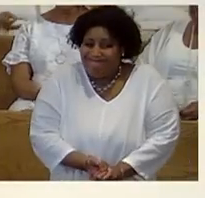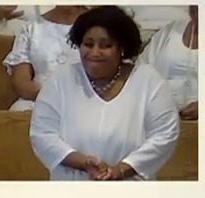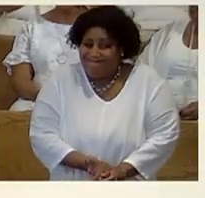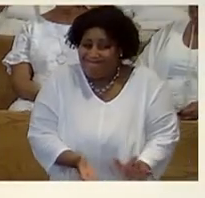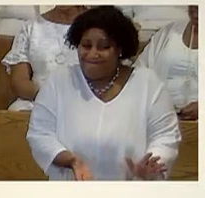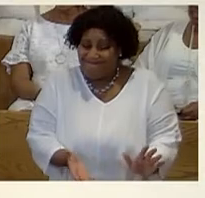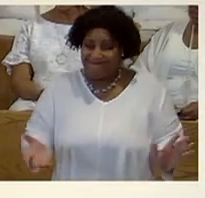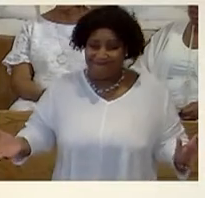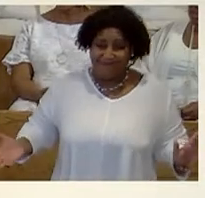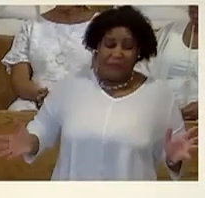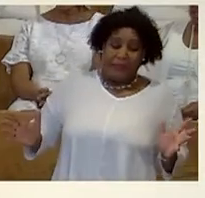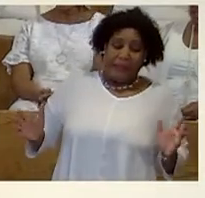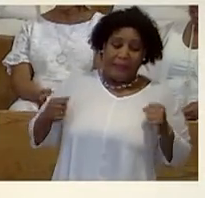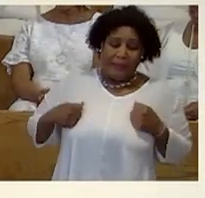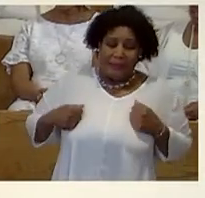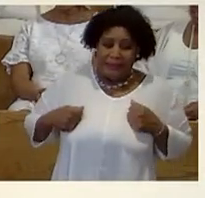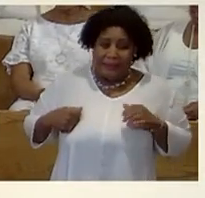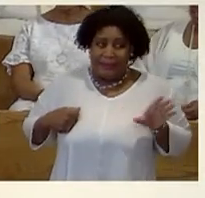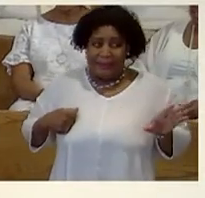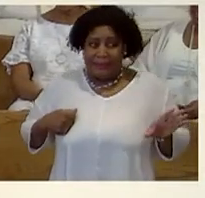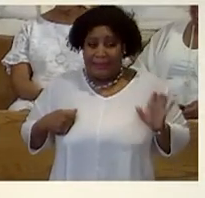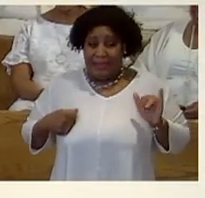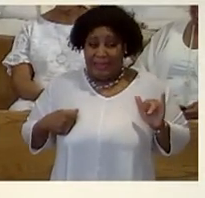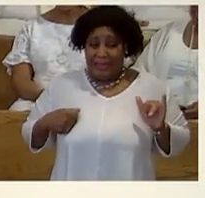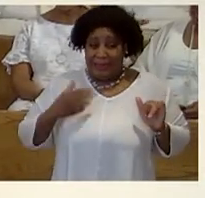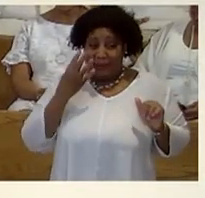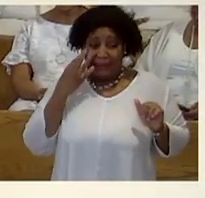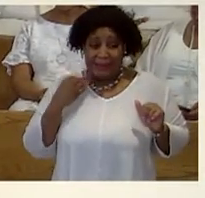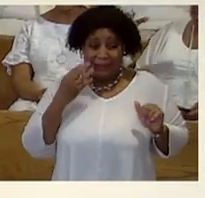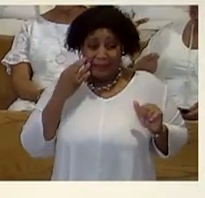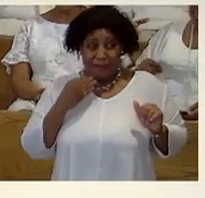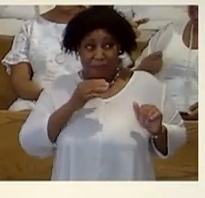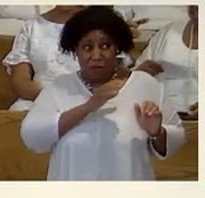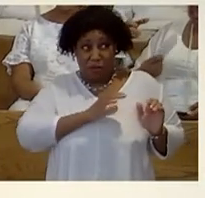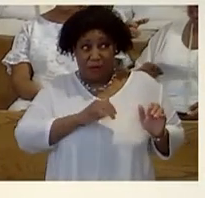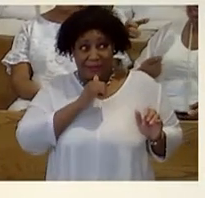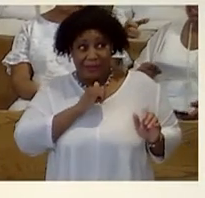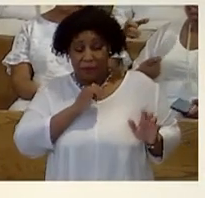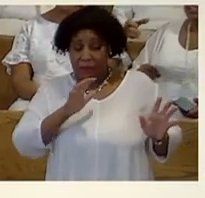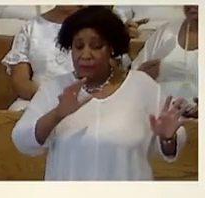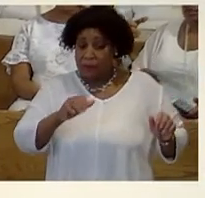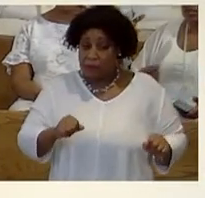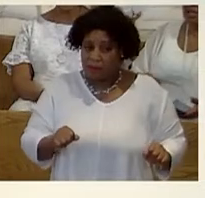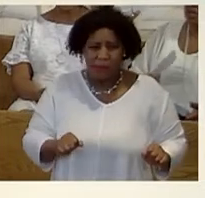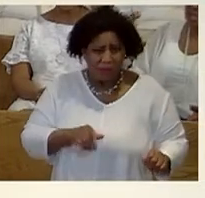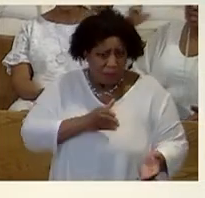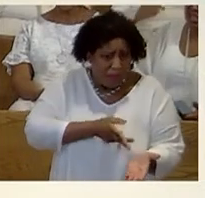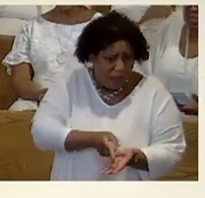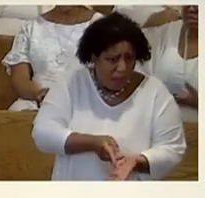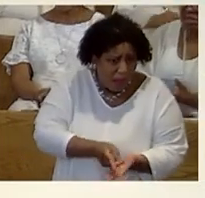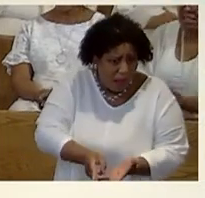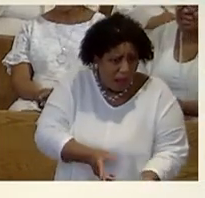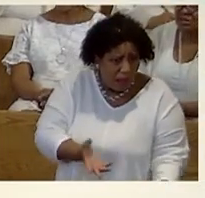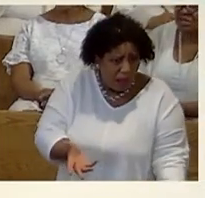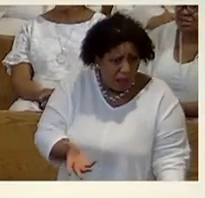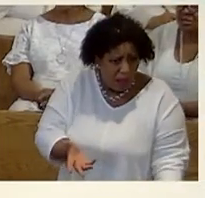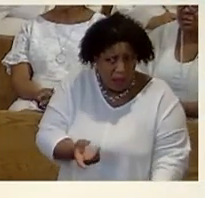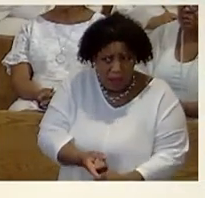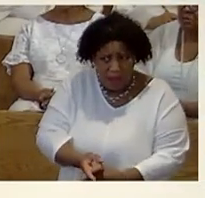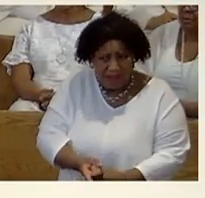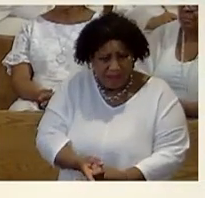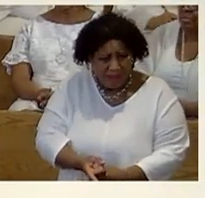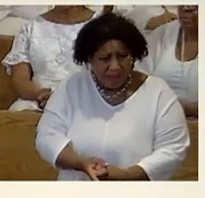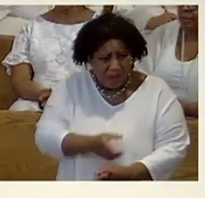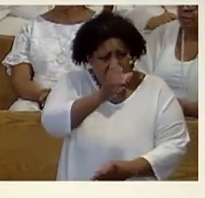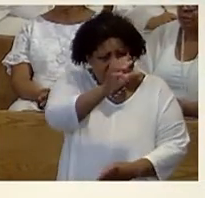Digging elect black. I don't know if I want to go through the suffering that Christ went through. Now, come on now. Y'all be real. Look, they put him